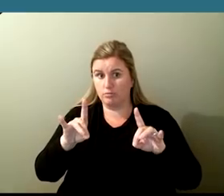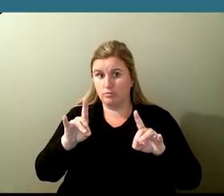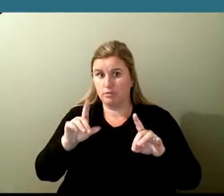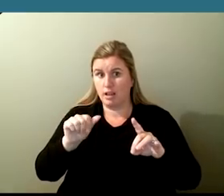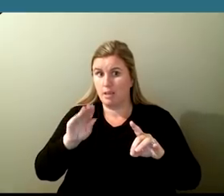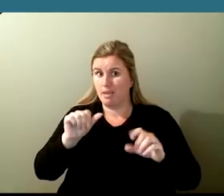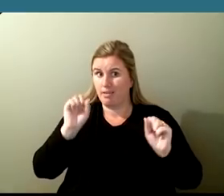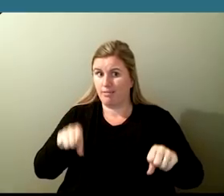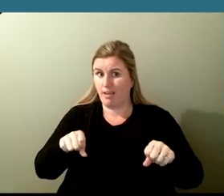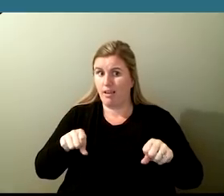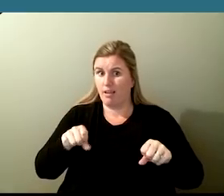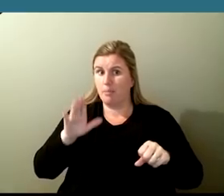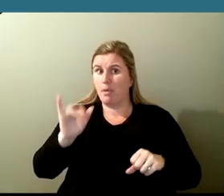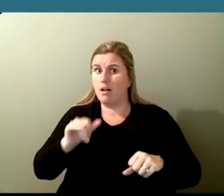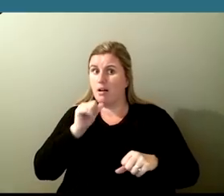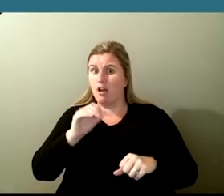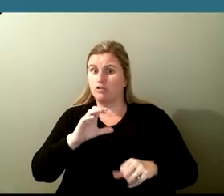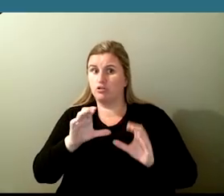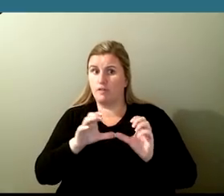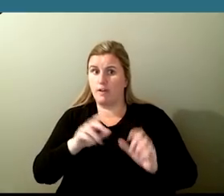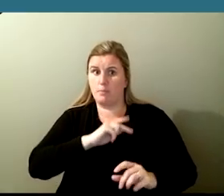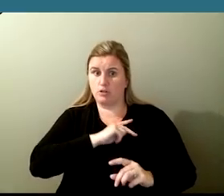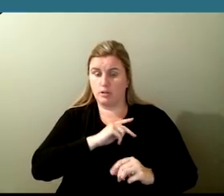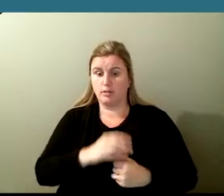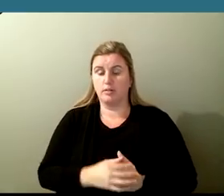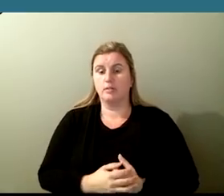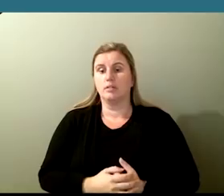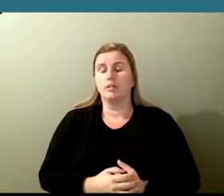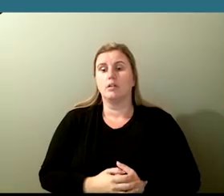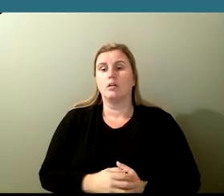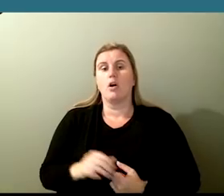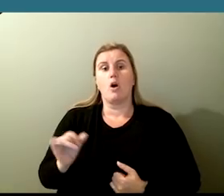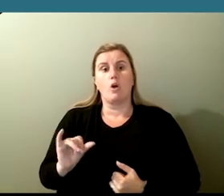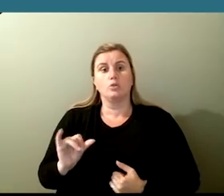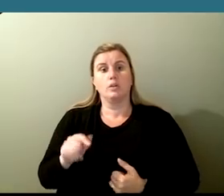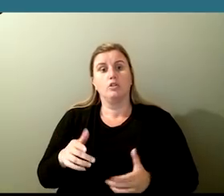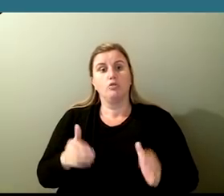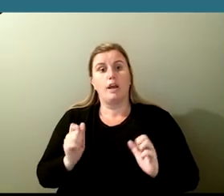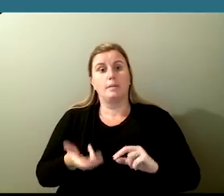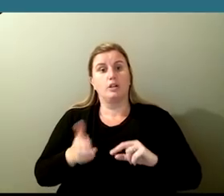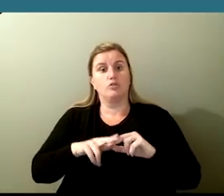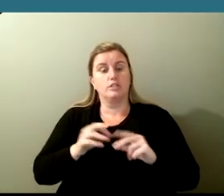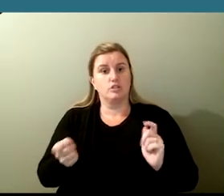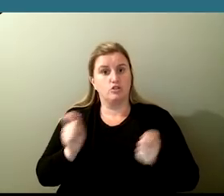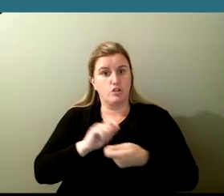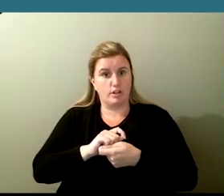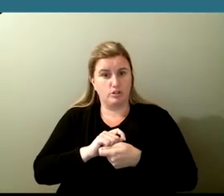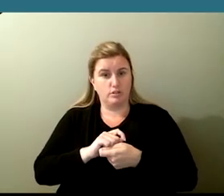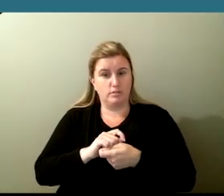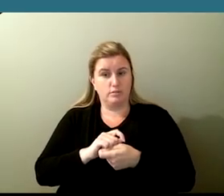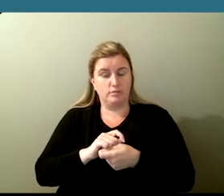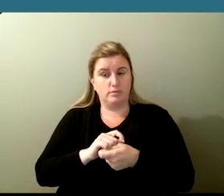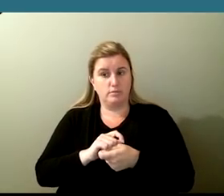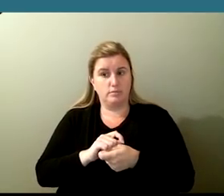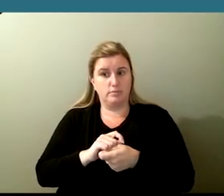by non-certified personnel. Also, this rapid increase and changes, and